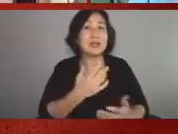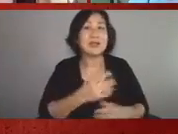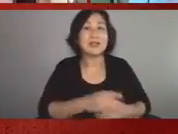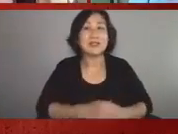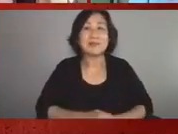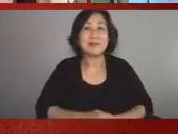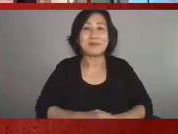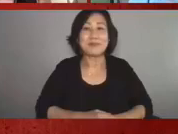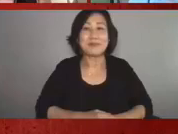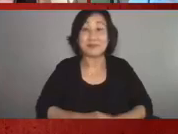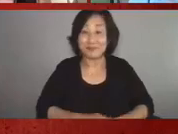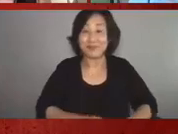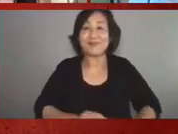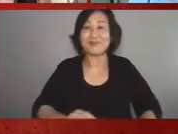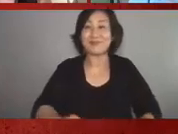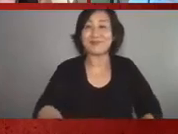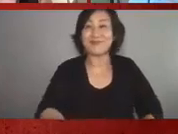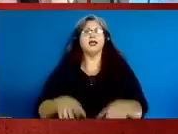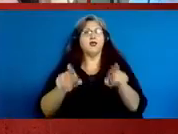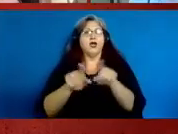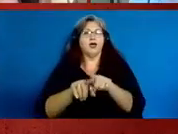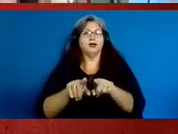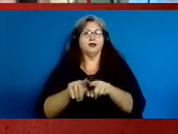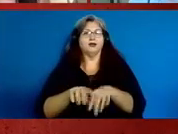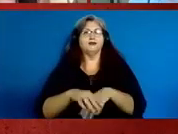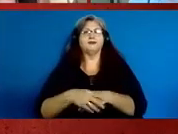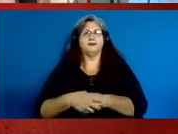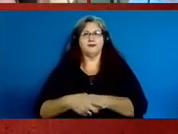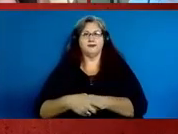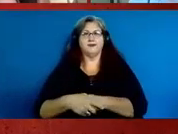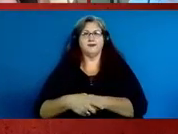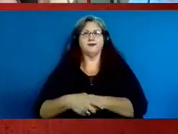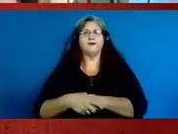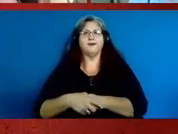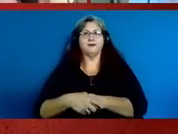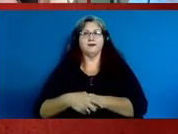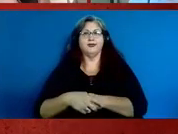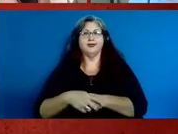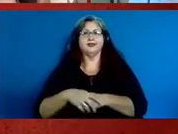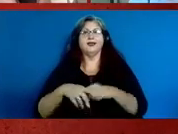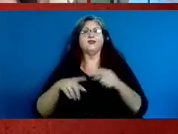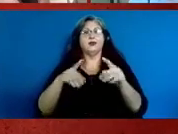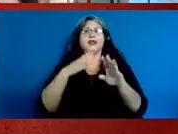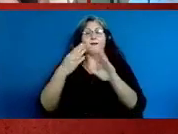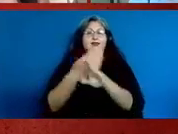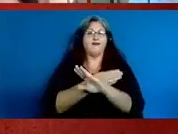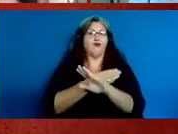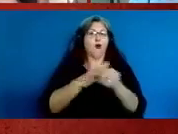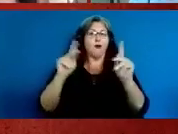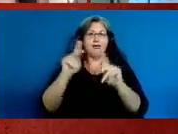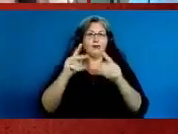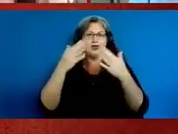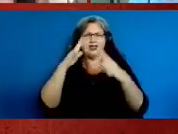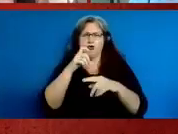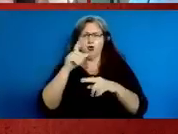And then there's that voice. It's like, oh, if nobody knew who she was the minute she opened her mouth, I'm